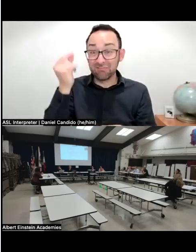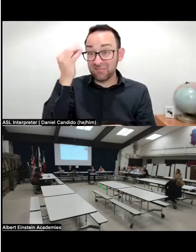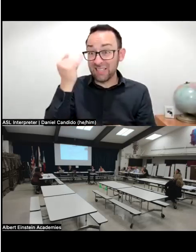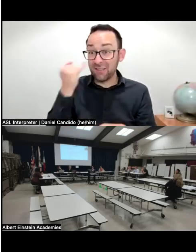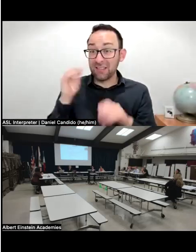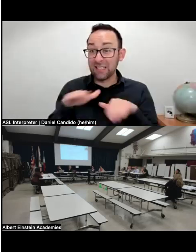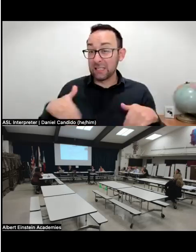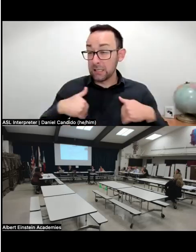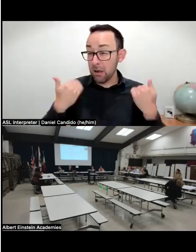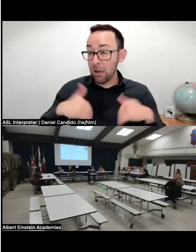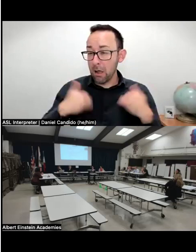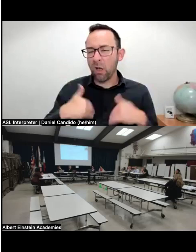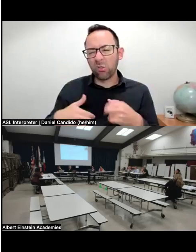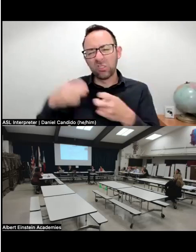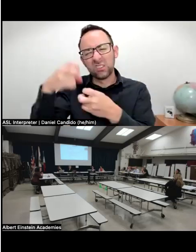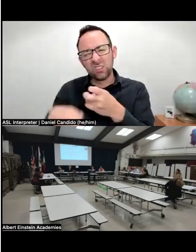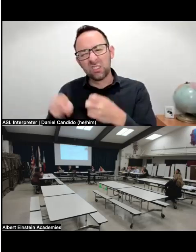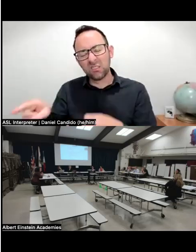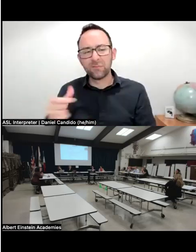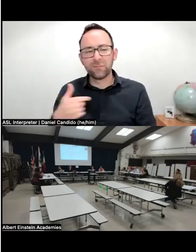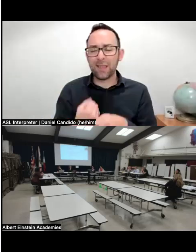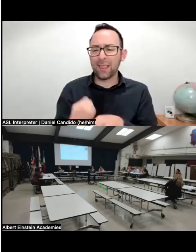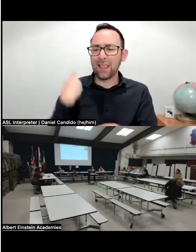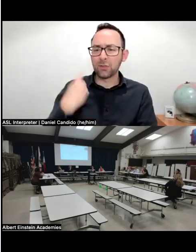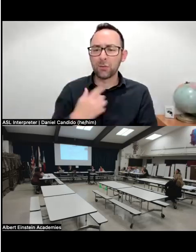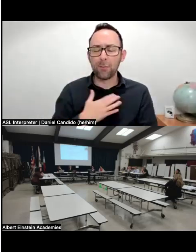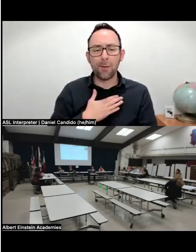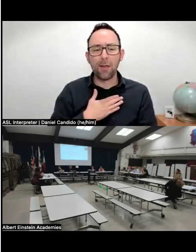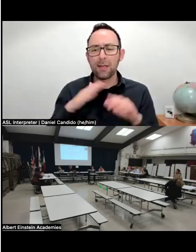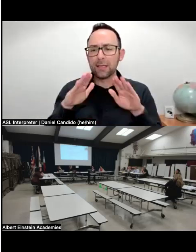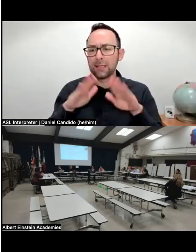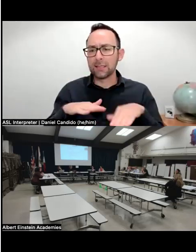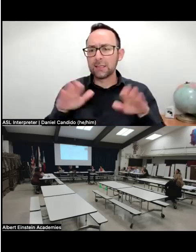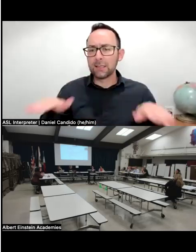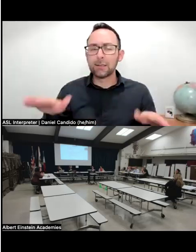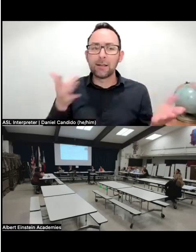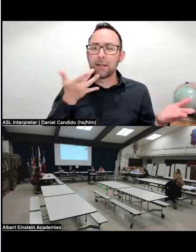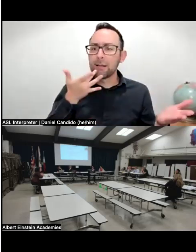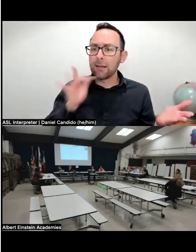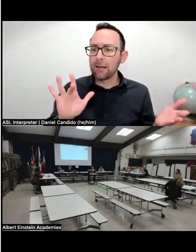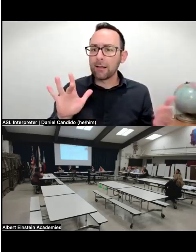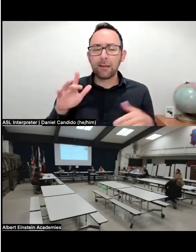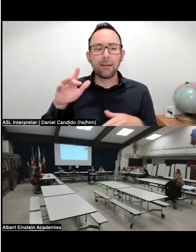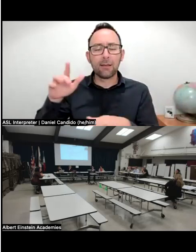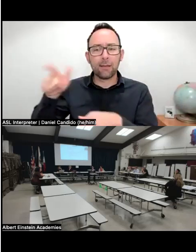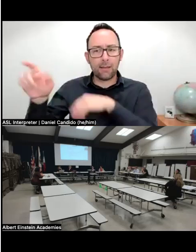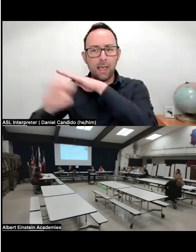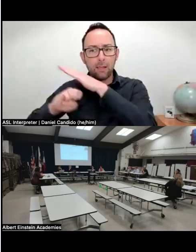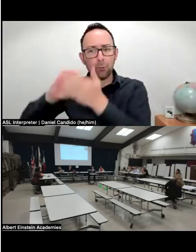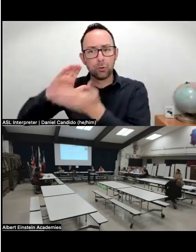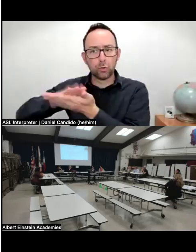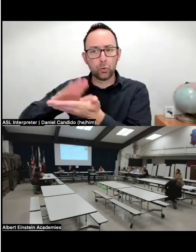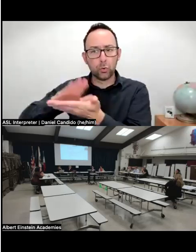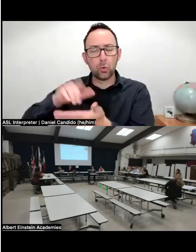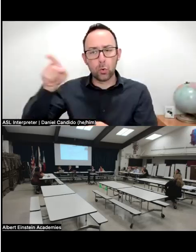to last year where my kids were, luckily we were on the elementary school, but my kids were in the